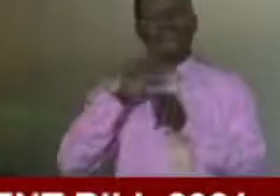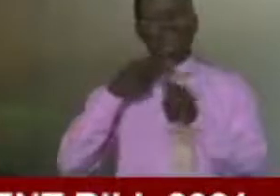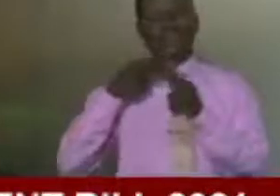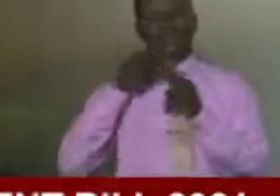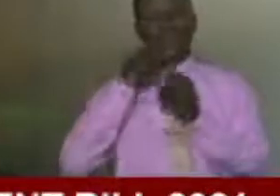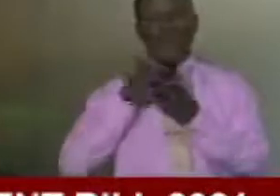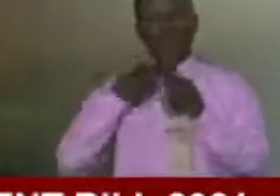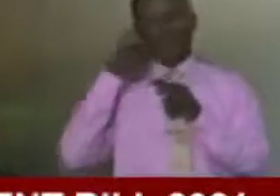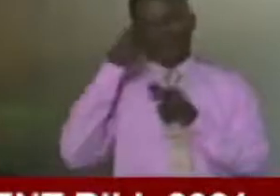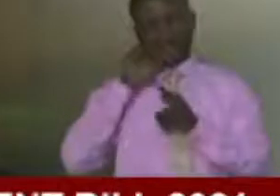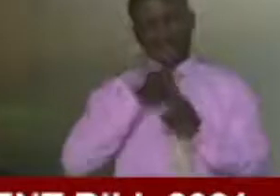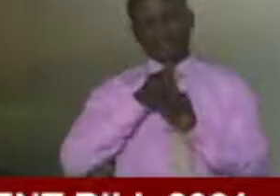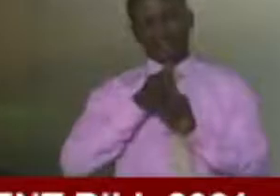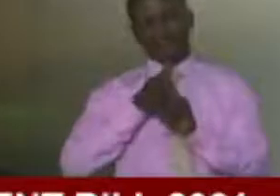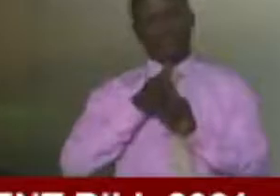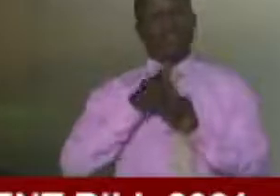straight out of the Democrats'